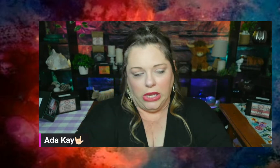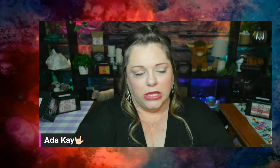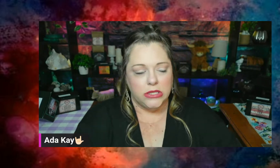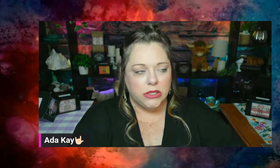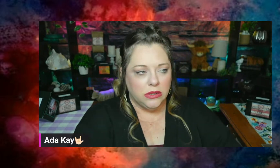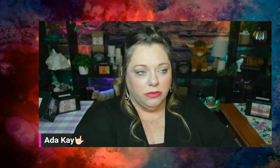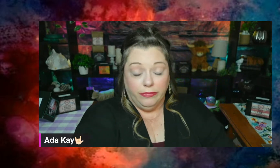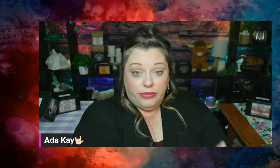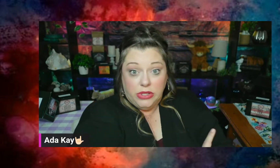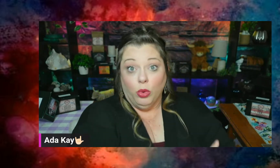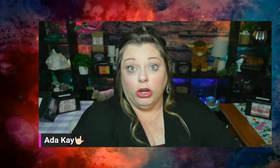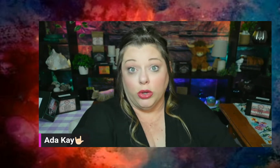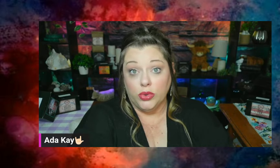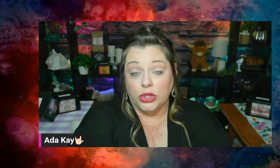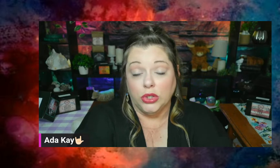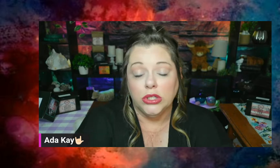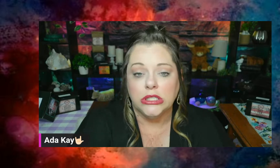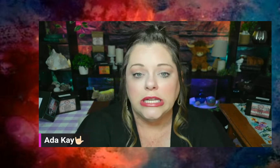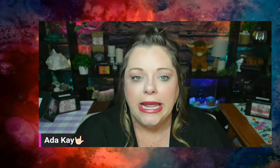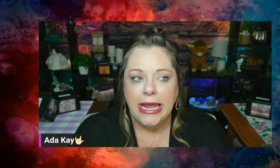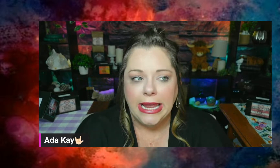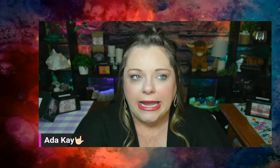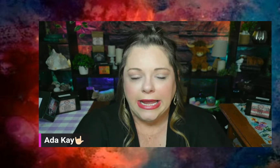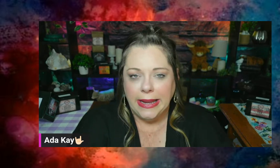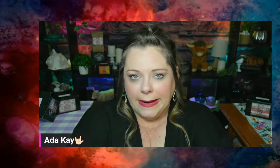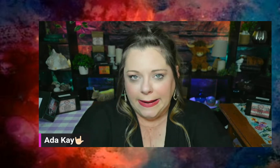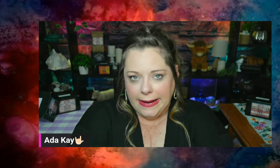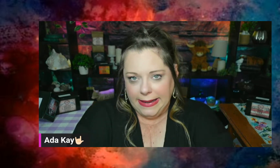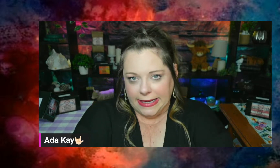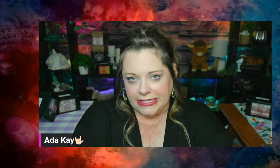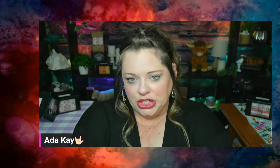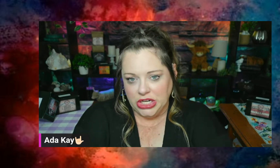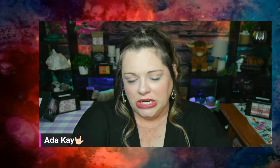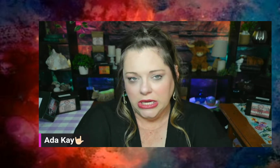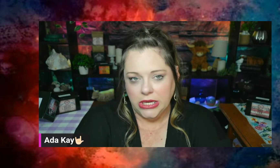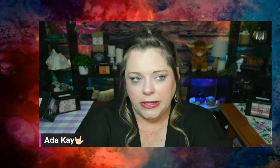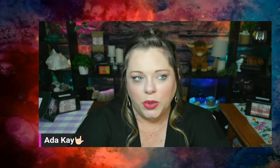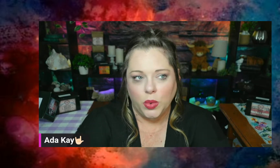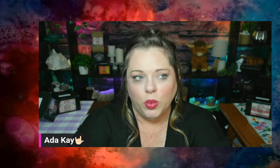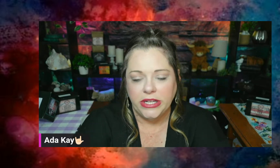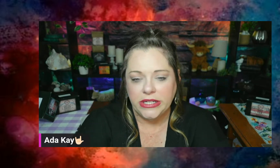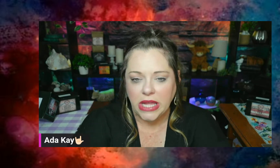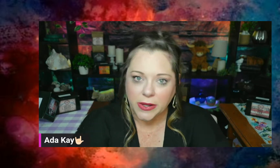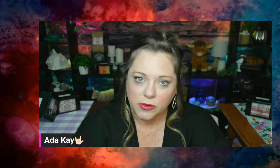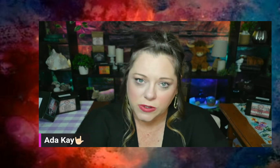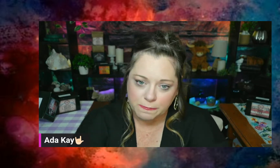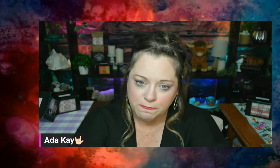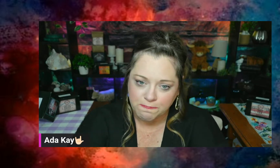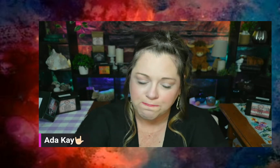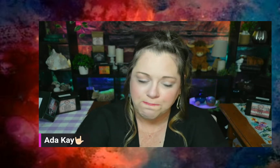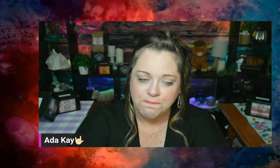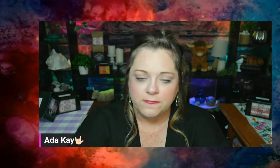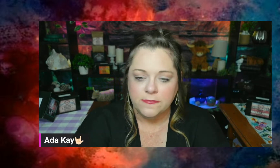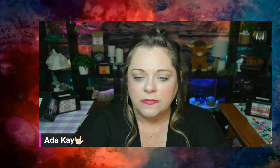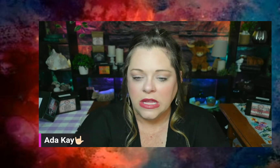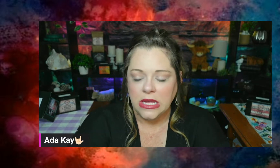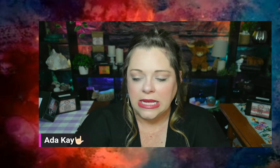thing is, someone goes and look. And she went in the house